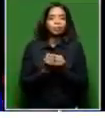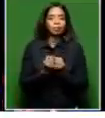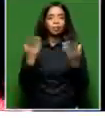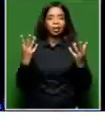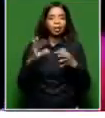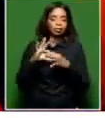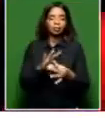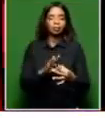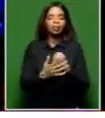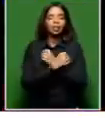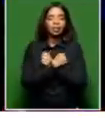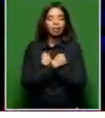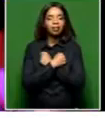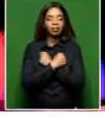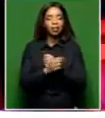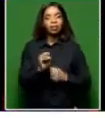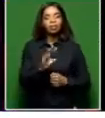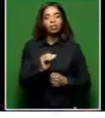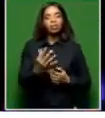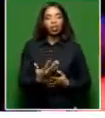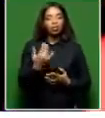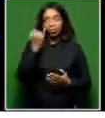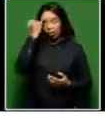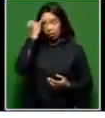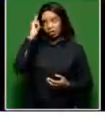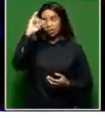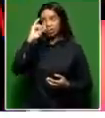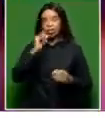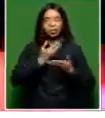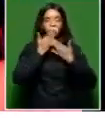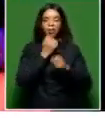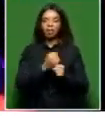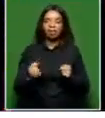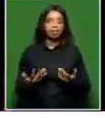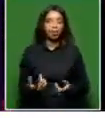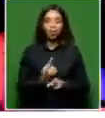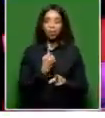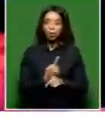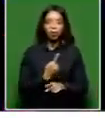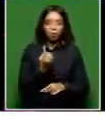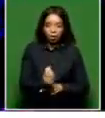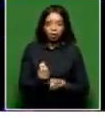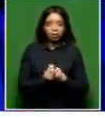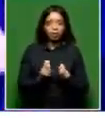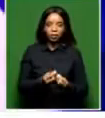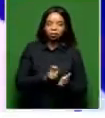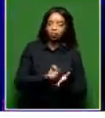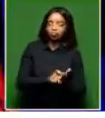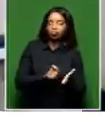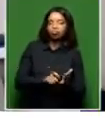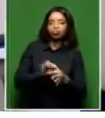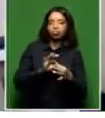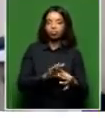love. I never run out of ideas or just stuff to talk about. Love